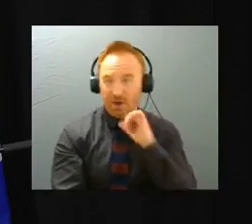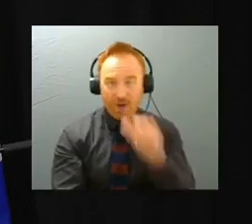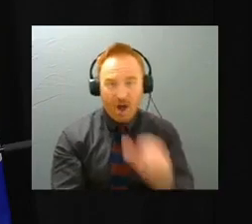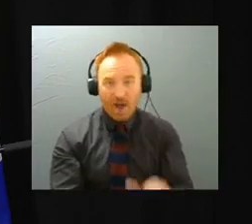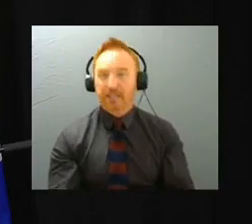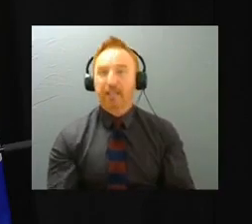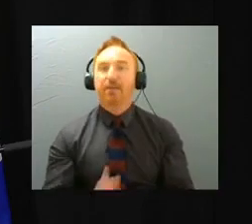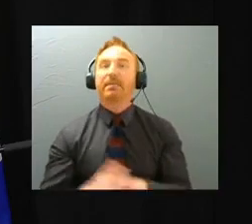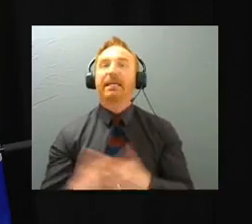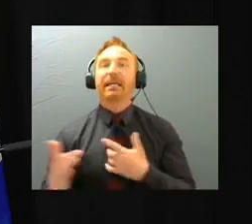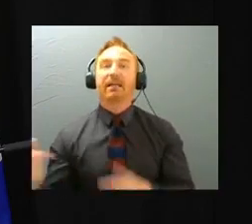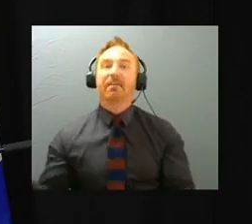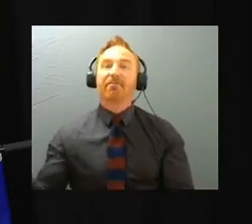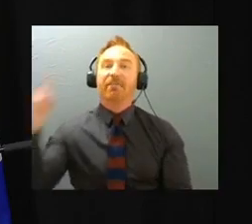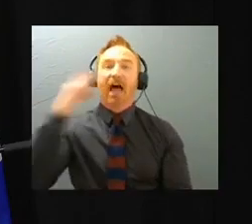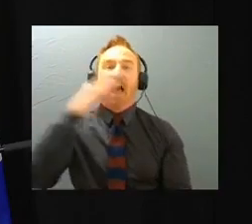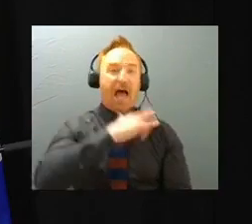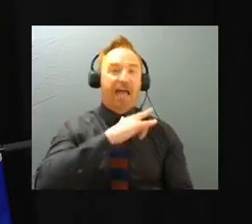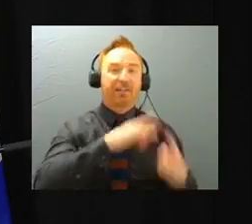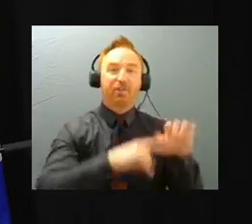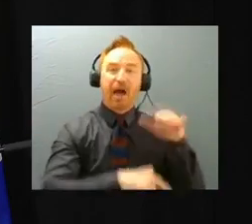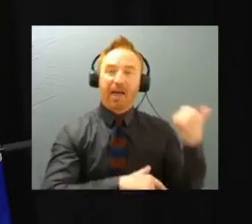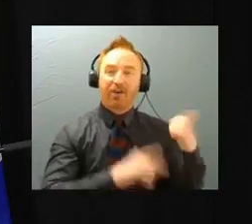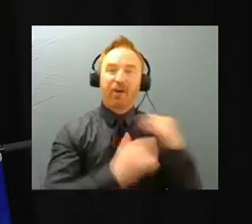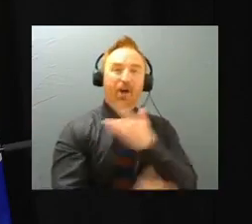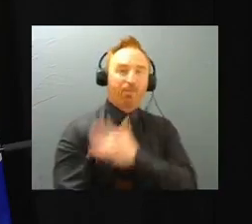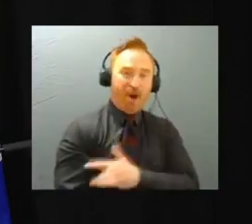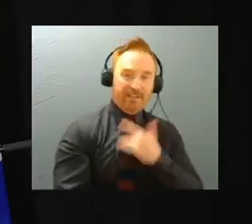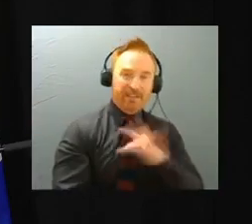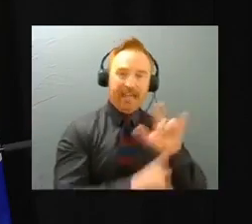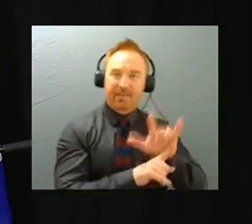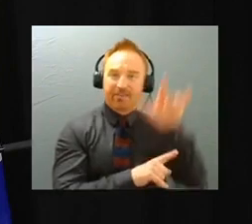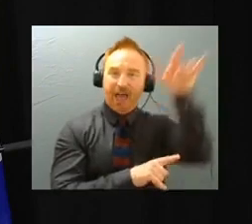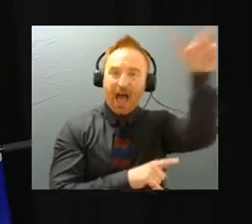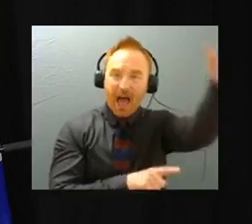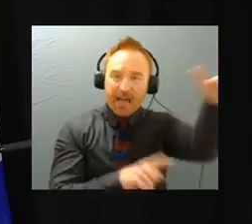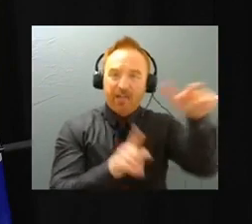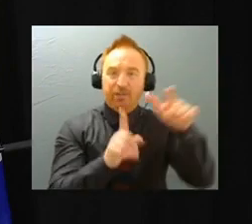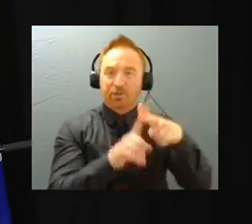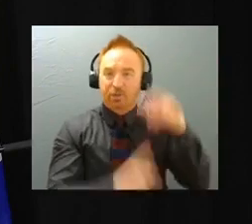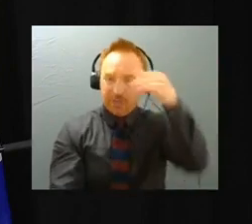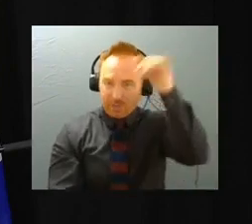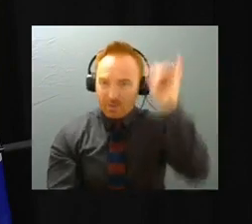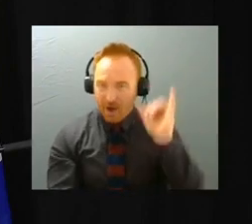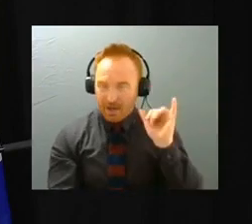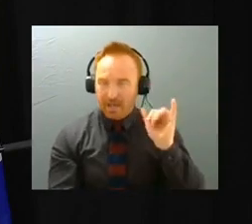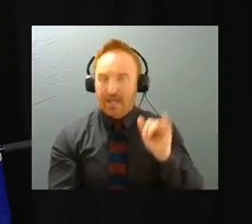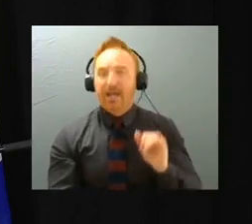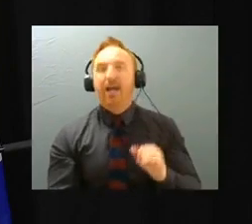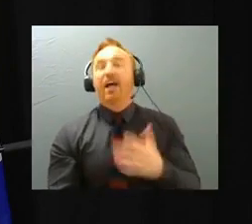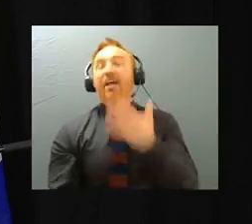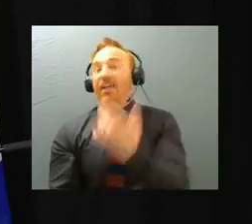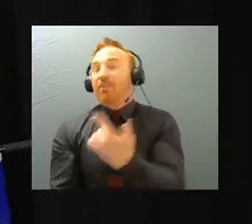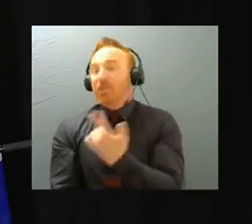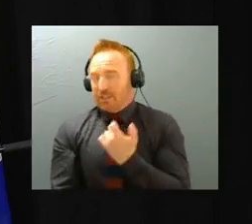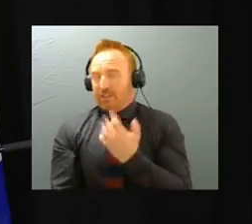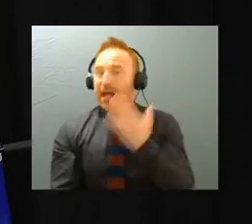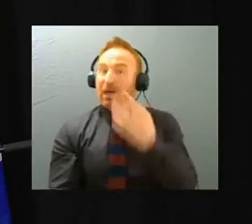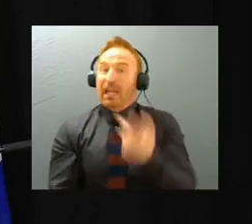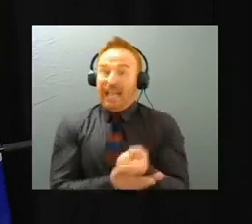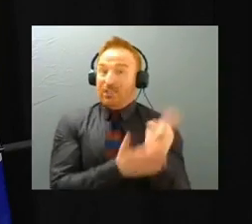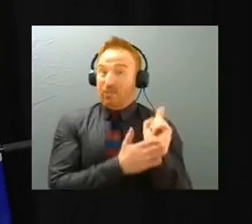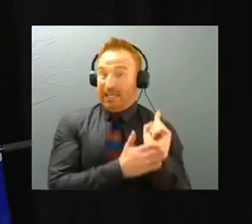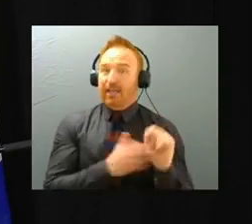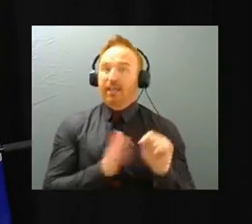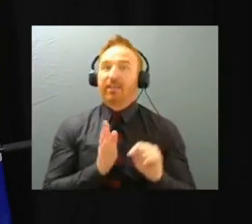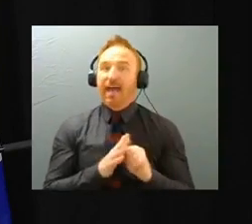Yeah, and thanks for the question. I know you weren't on our conference last week, but this question was addressed at that time too. We know that there's not direct flights right now